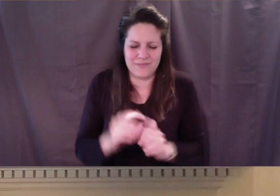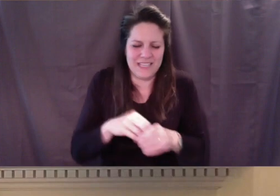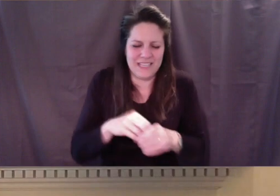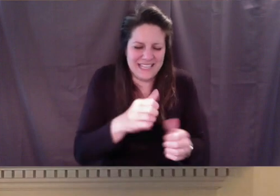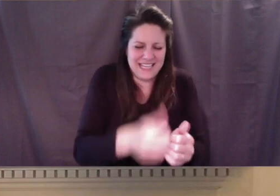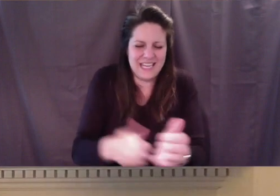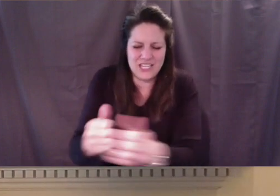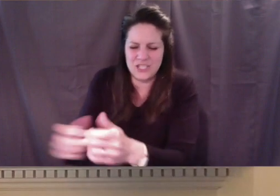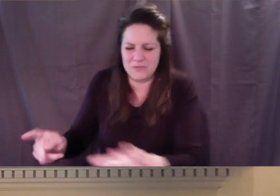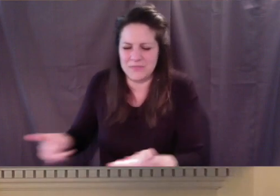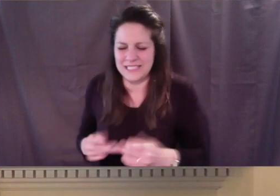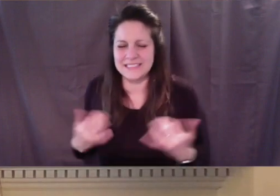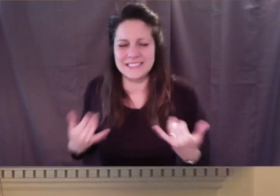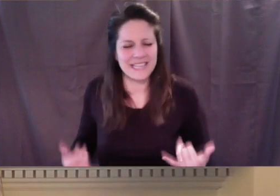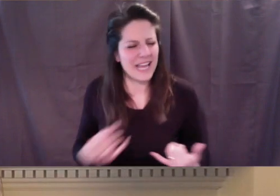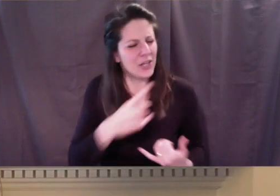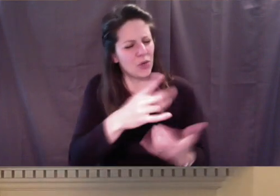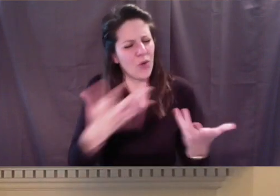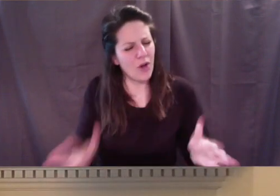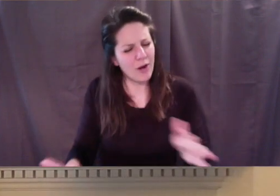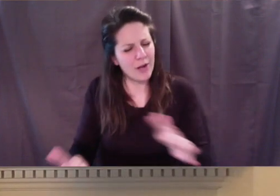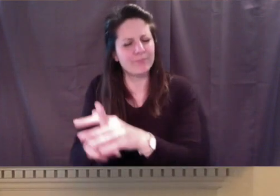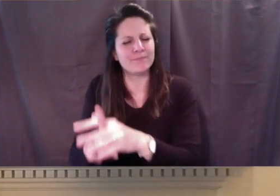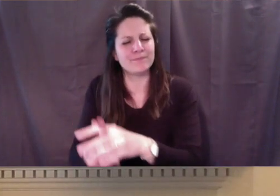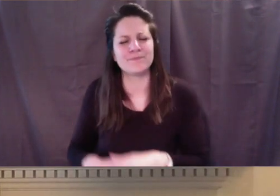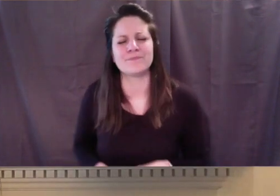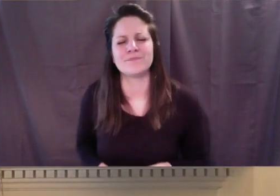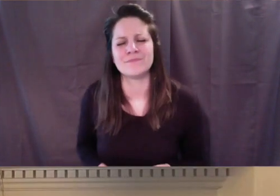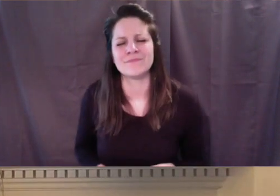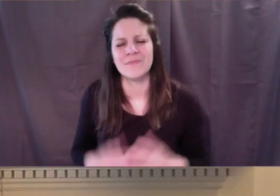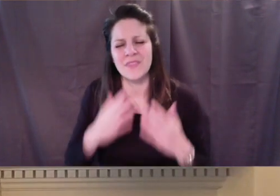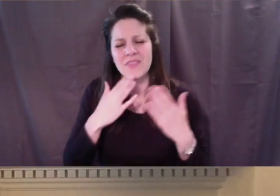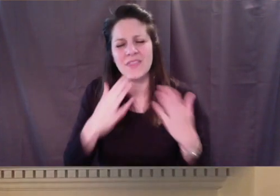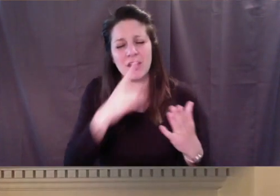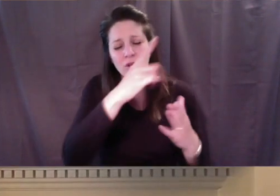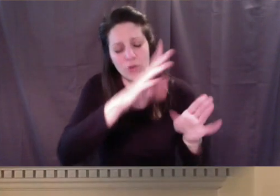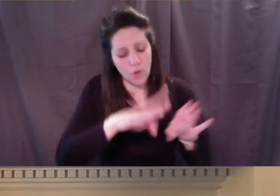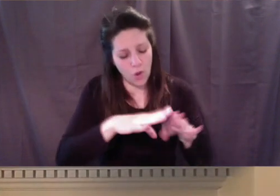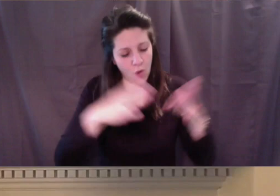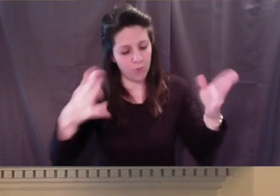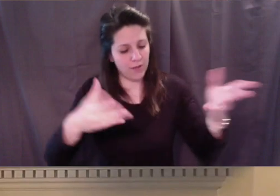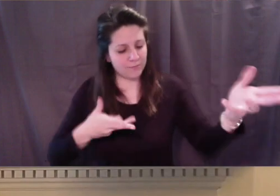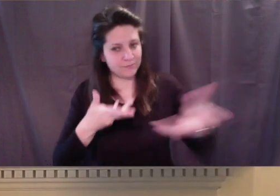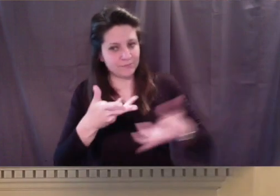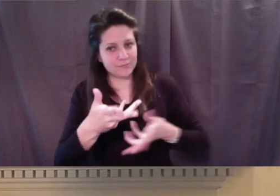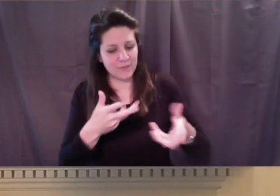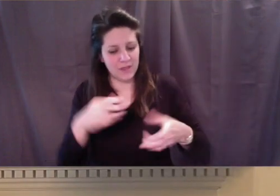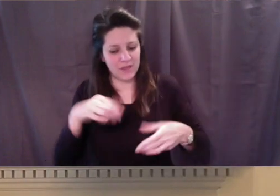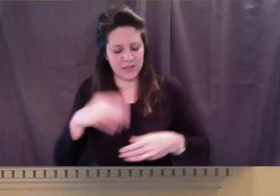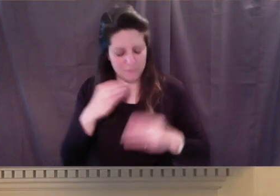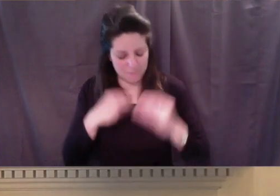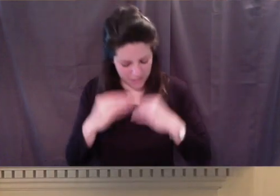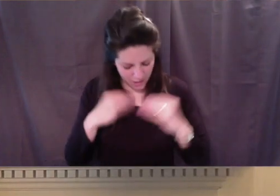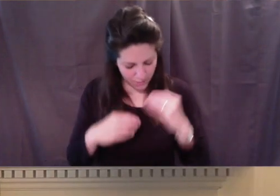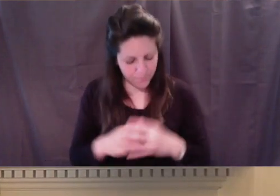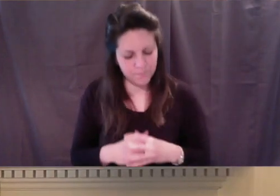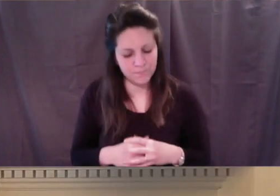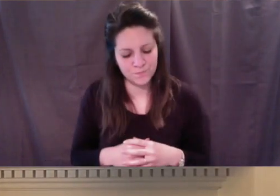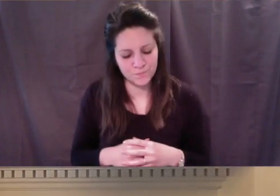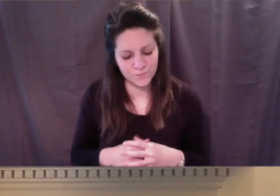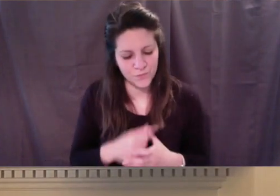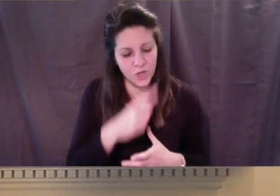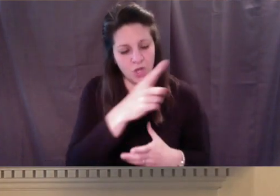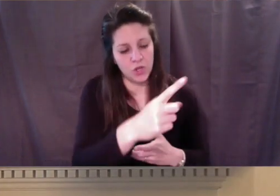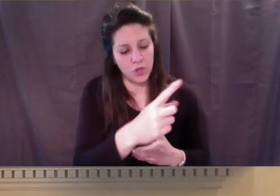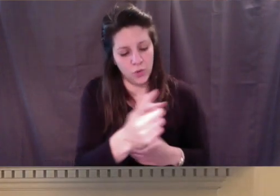God, we thank you for your presence in each of the places we find ourselves this day. We thank you for opening